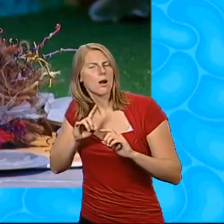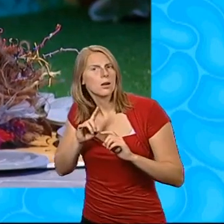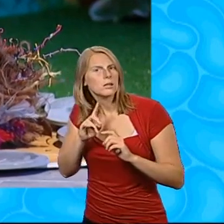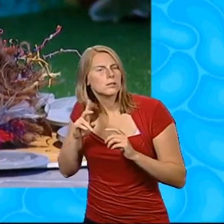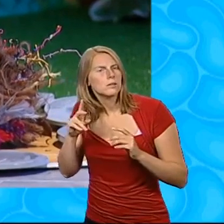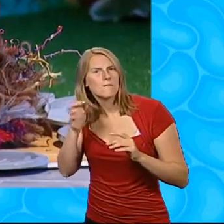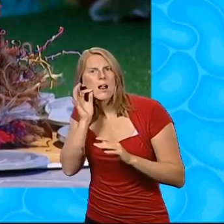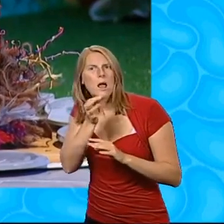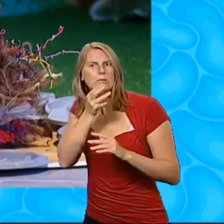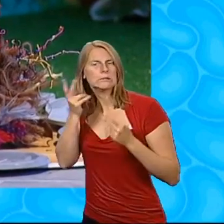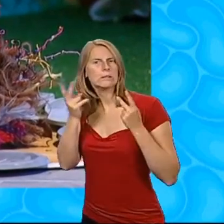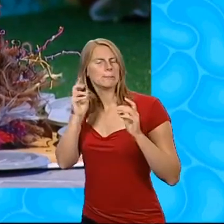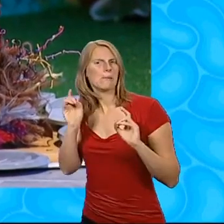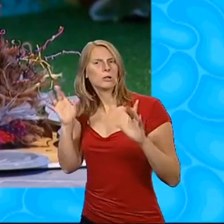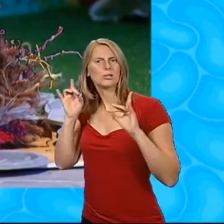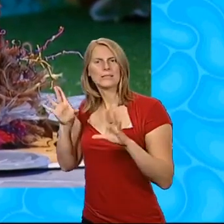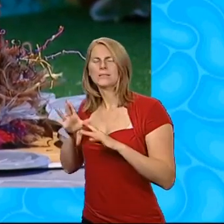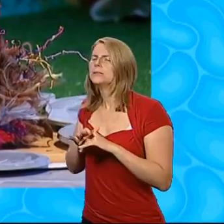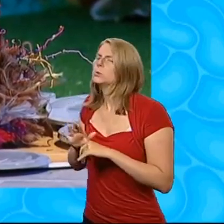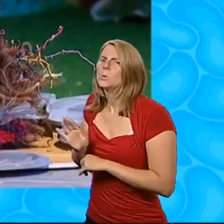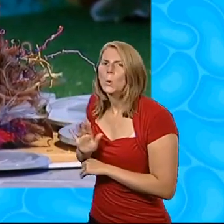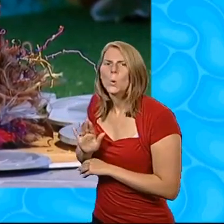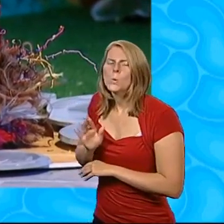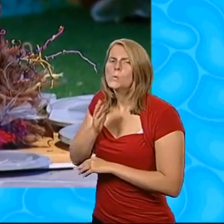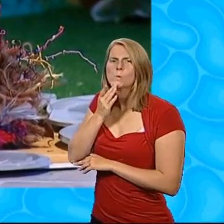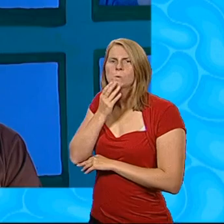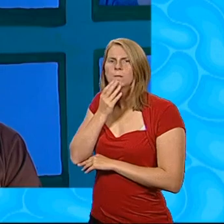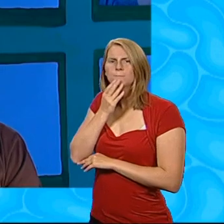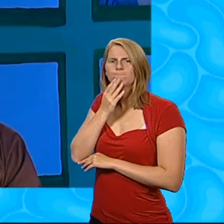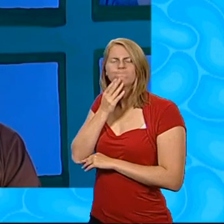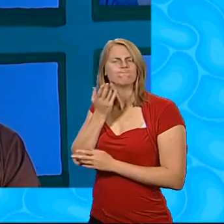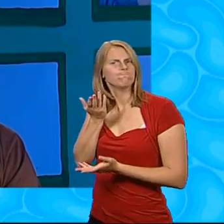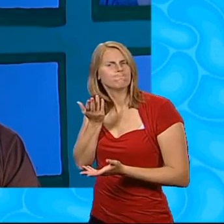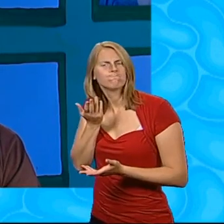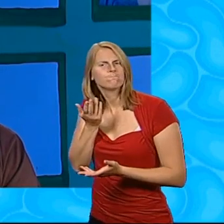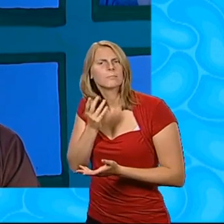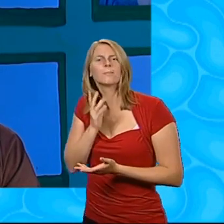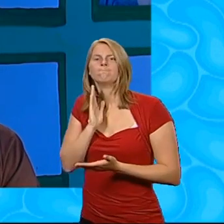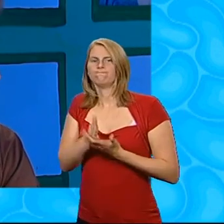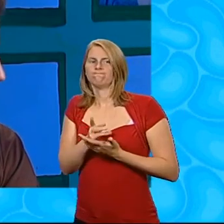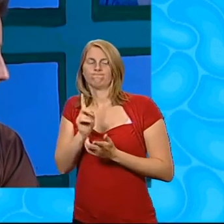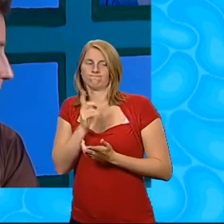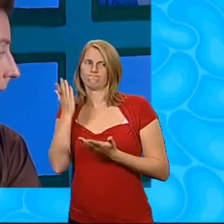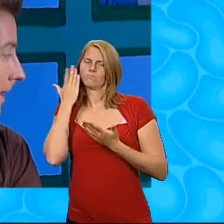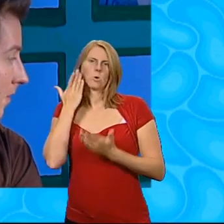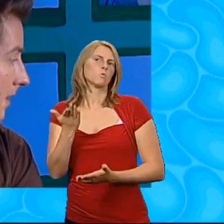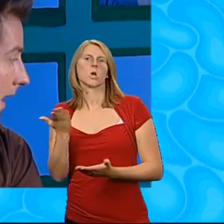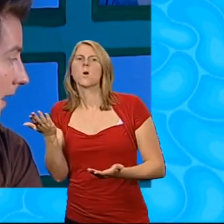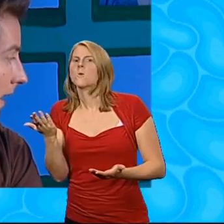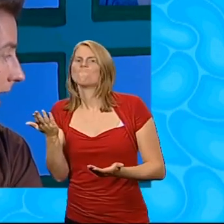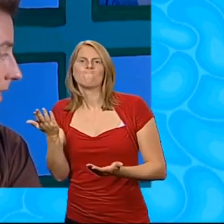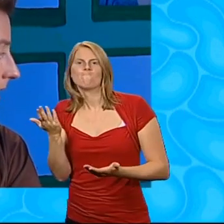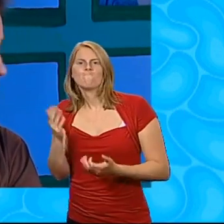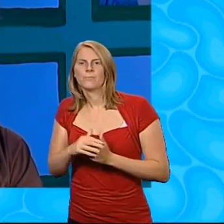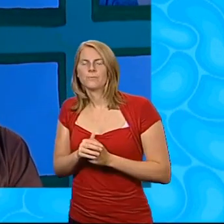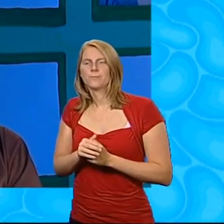she have magic singing flowers? No. But she might have, Stick.